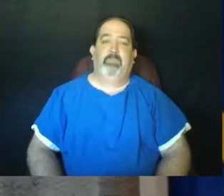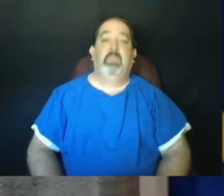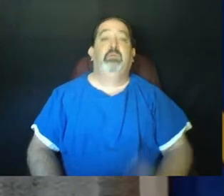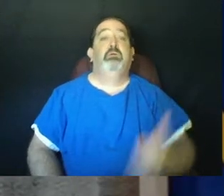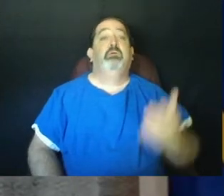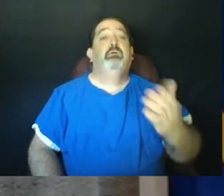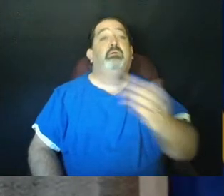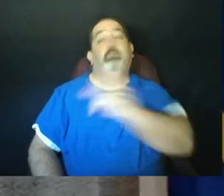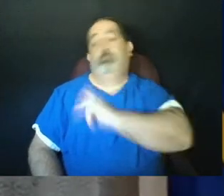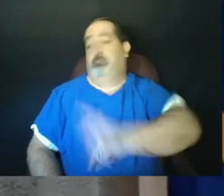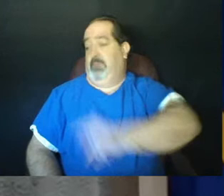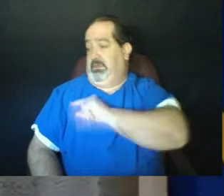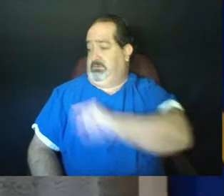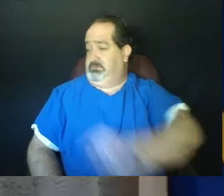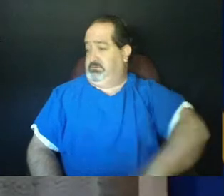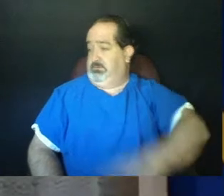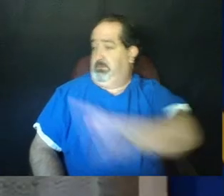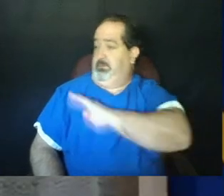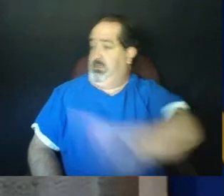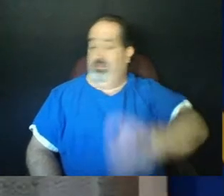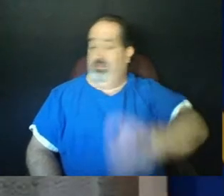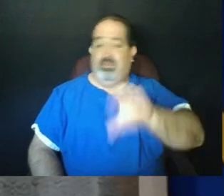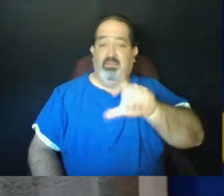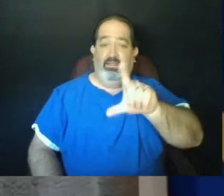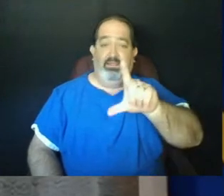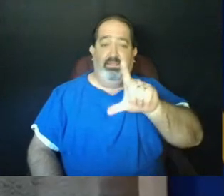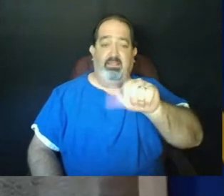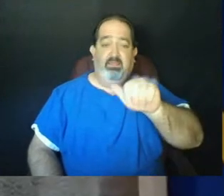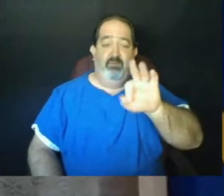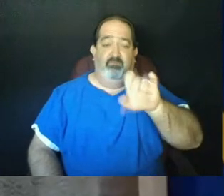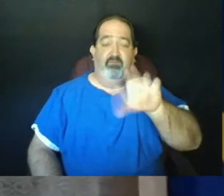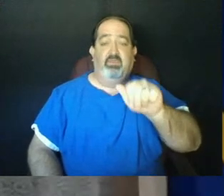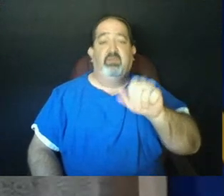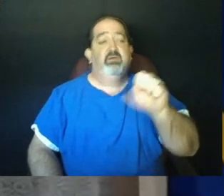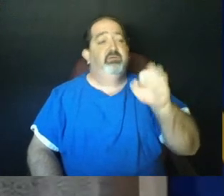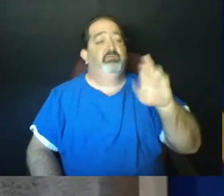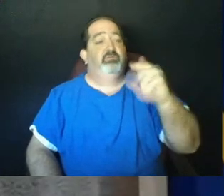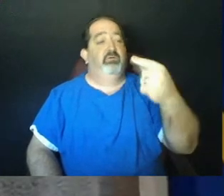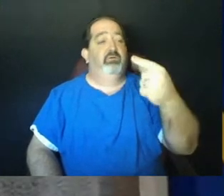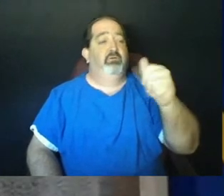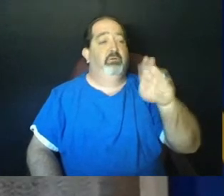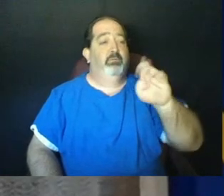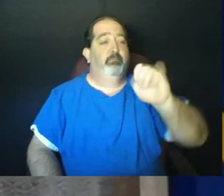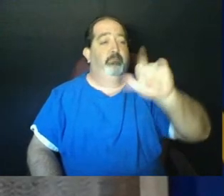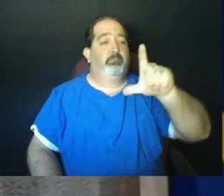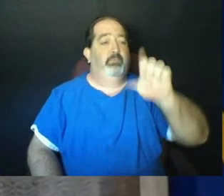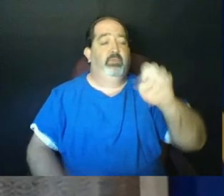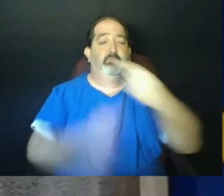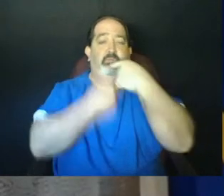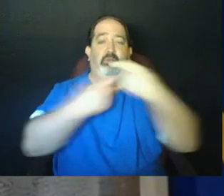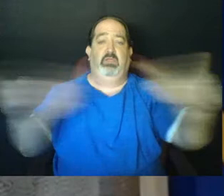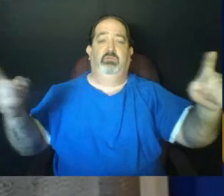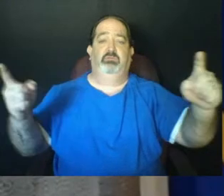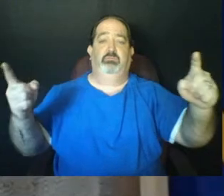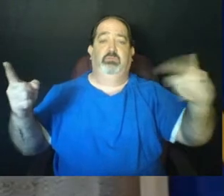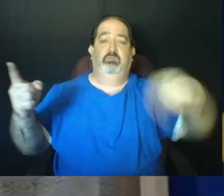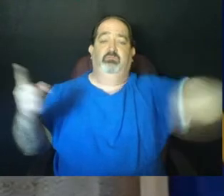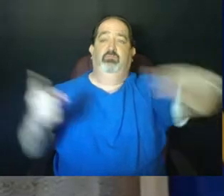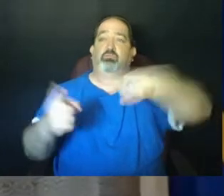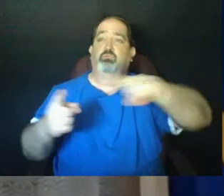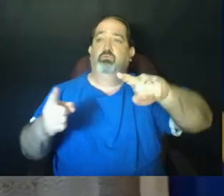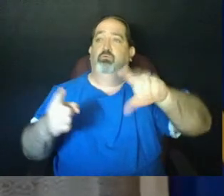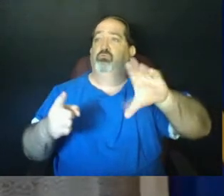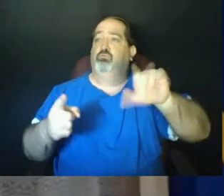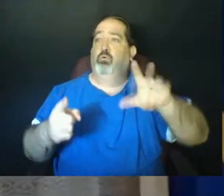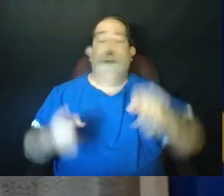Your majesties, the Baron of Calafia, Sir Gamil, begs leave to make an announcement before your gathered court.